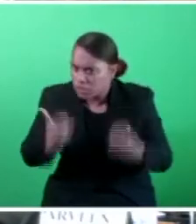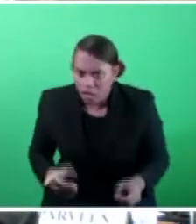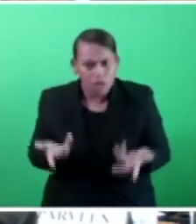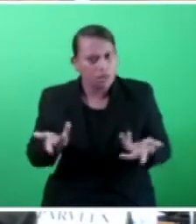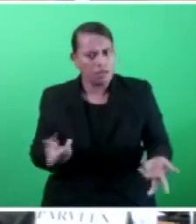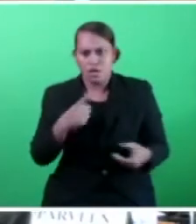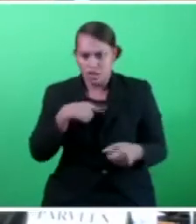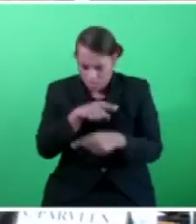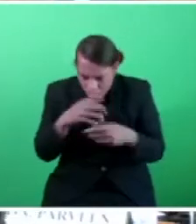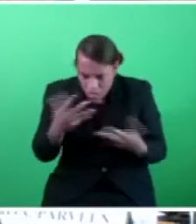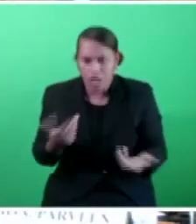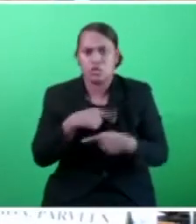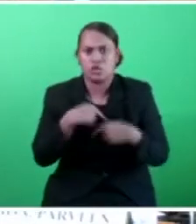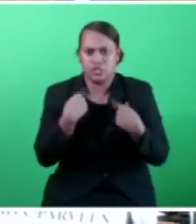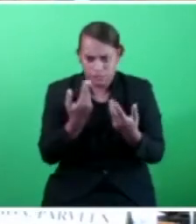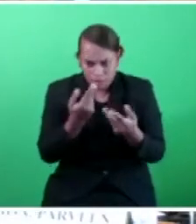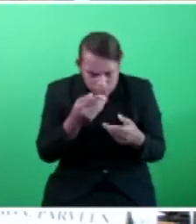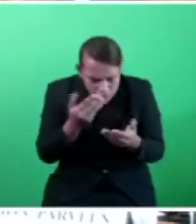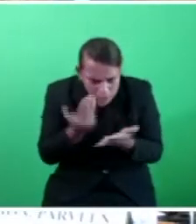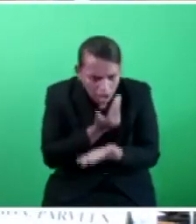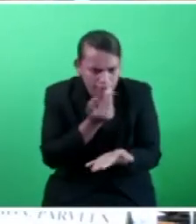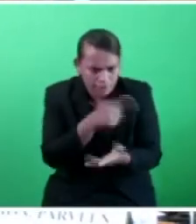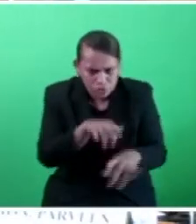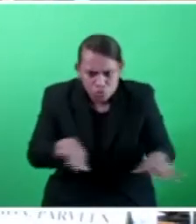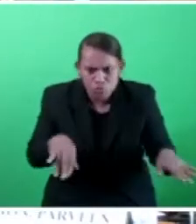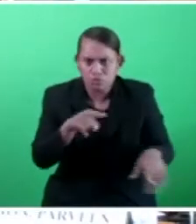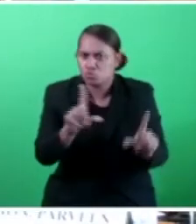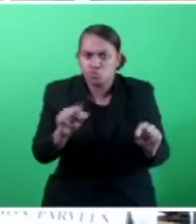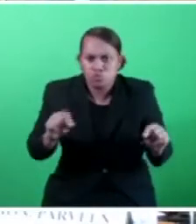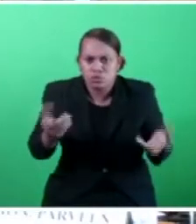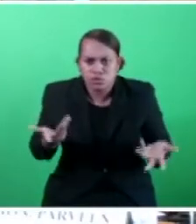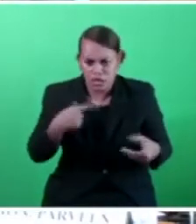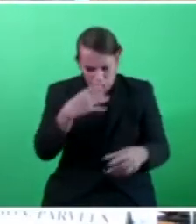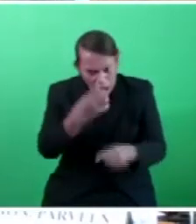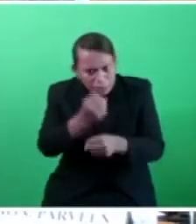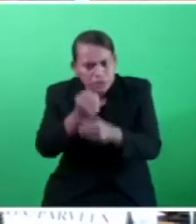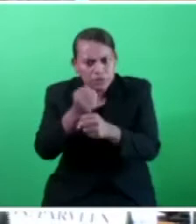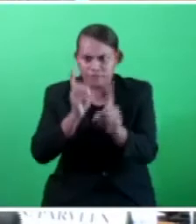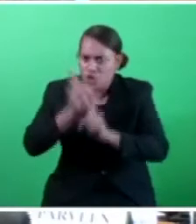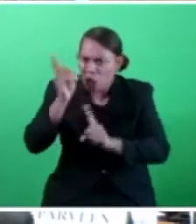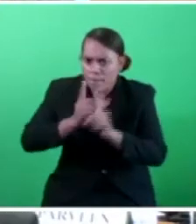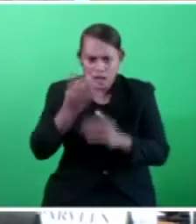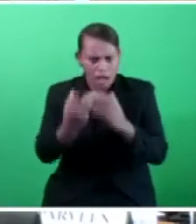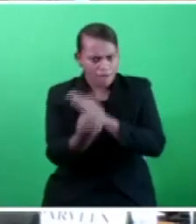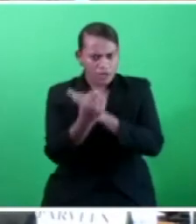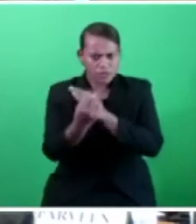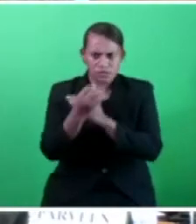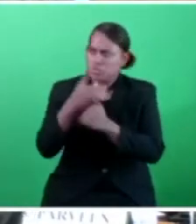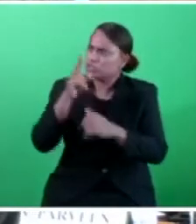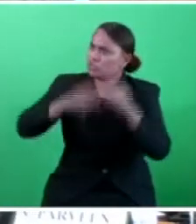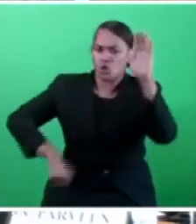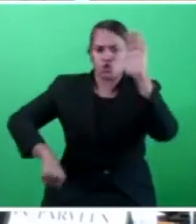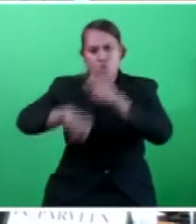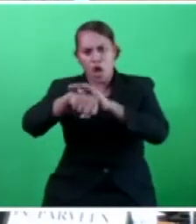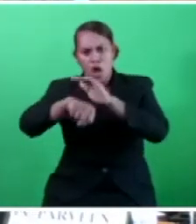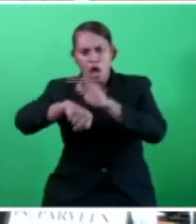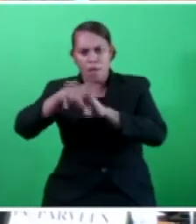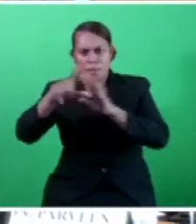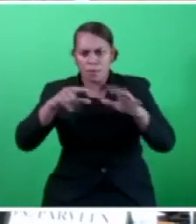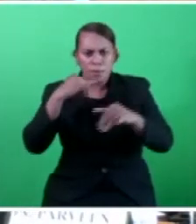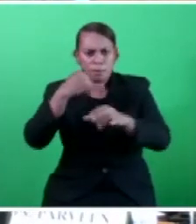has taken this step in line with the most up-to-date developments and advice from the top medical minds from Fiji and around the